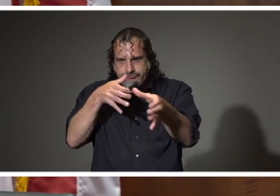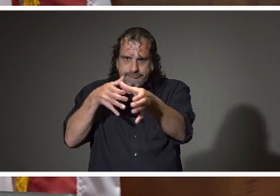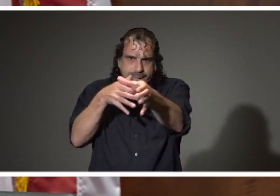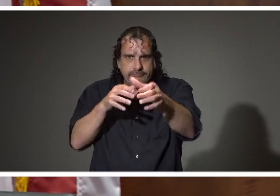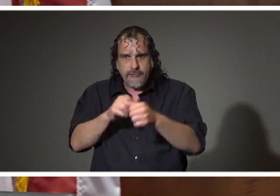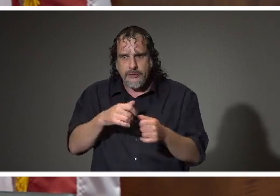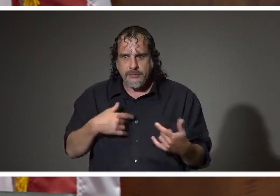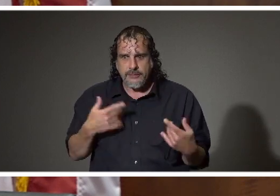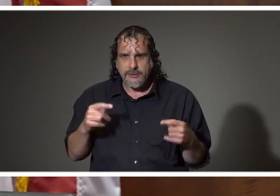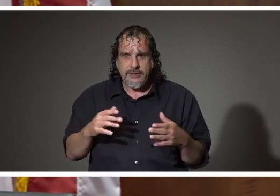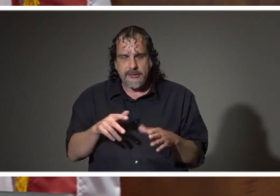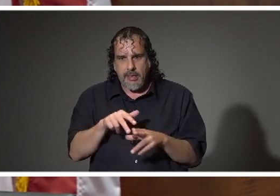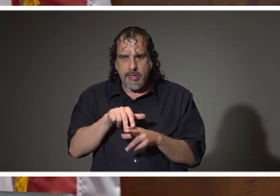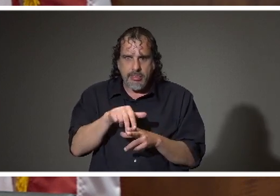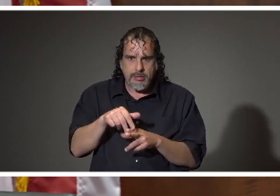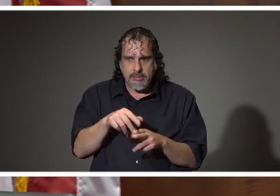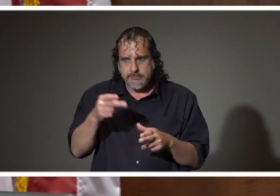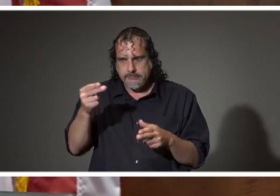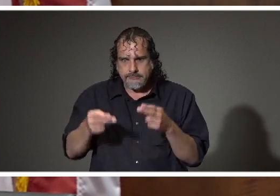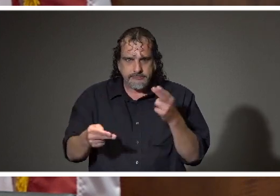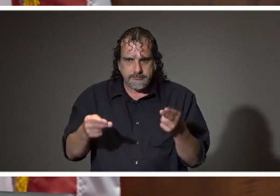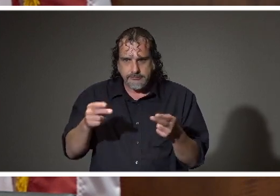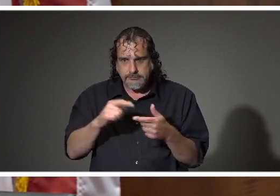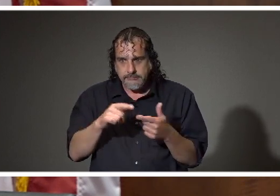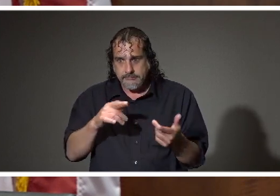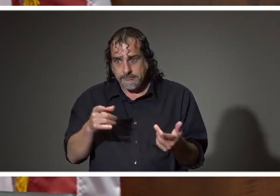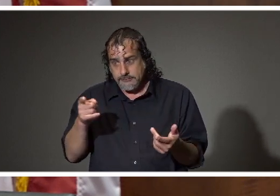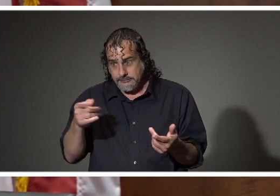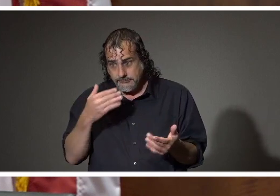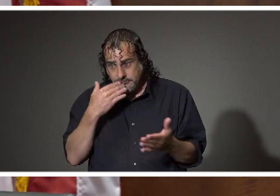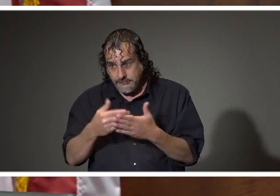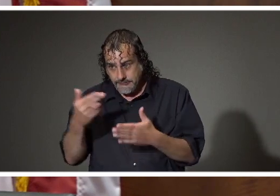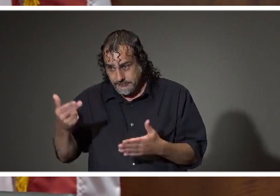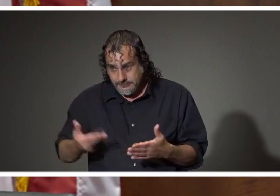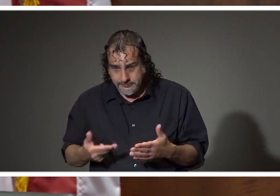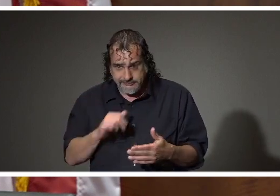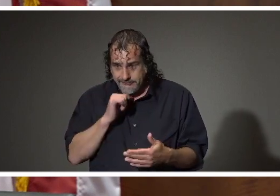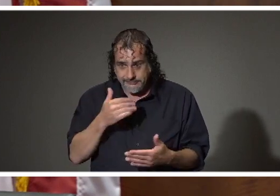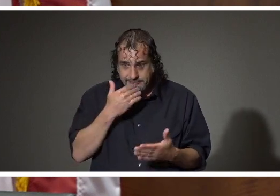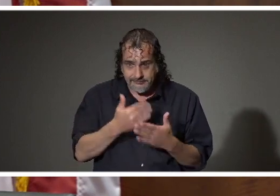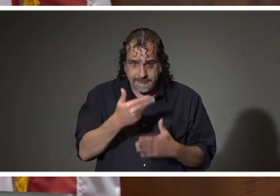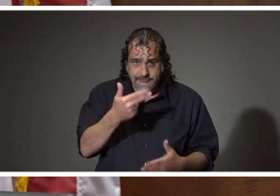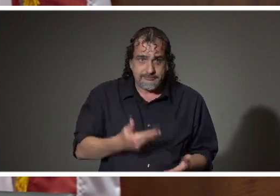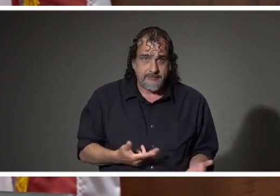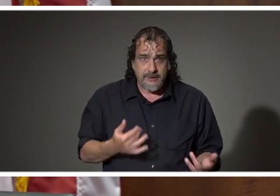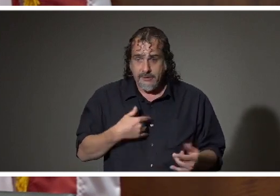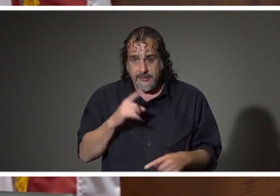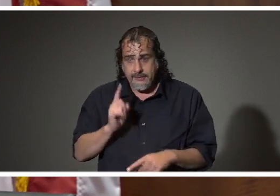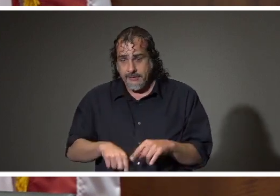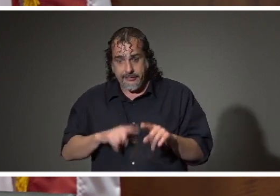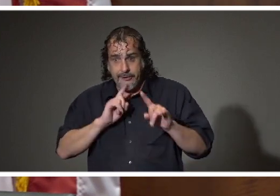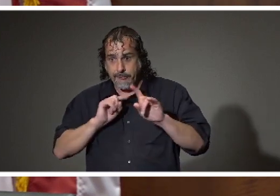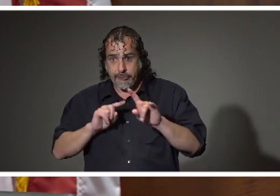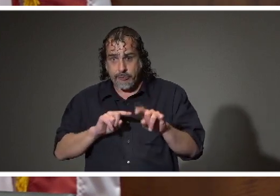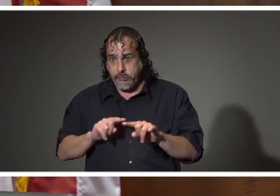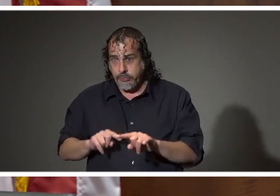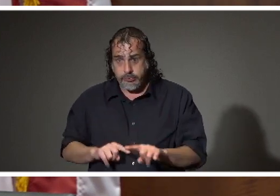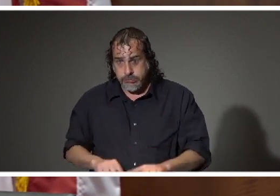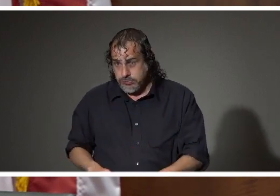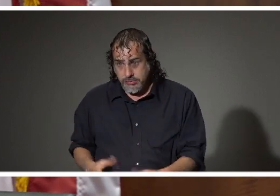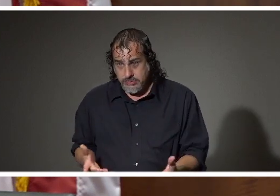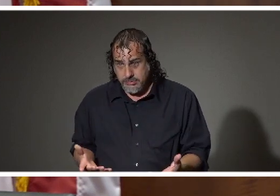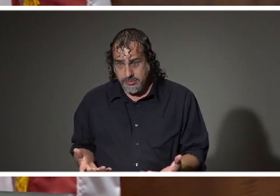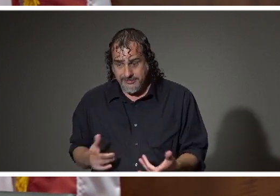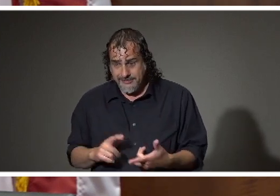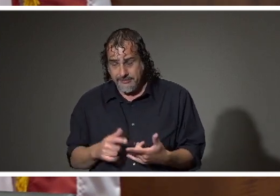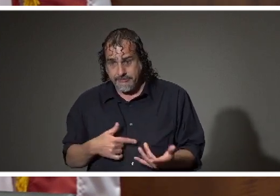weigh as we put people on whether it is a benefit for them to be there, or if they can't answer the questions for which people,